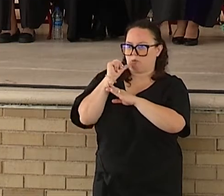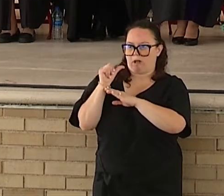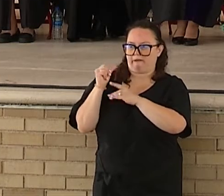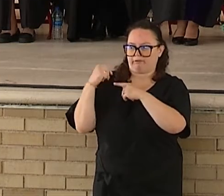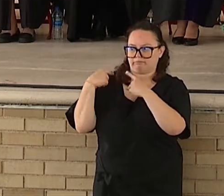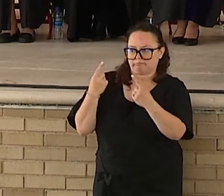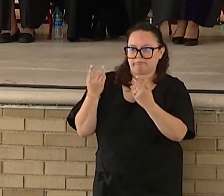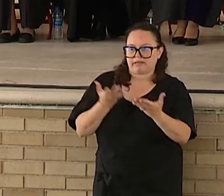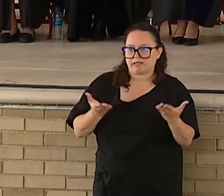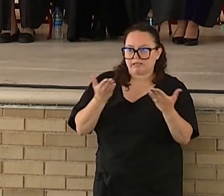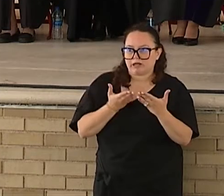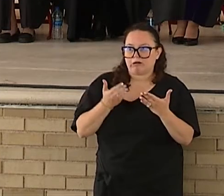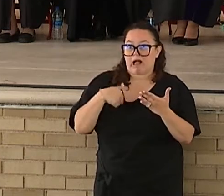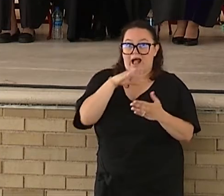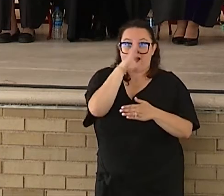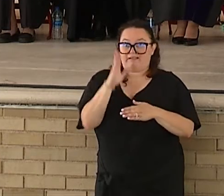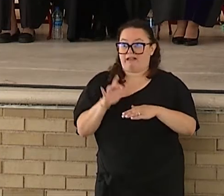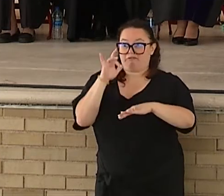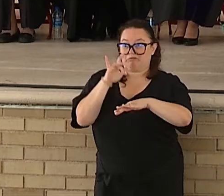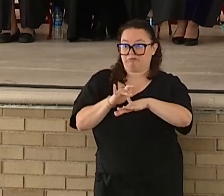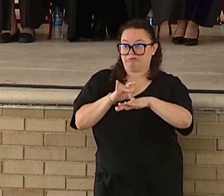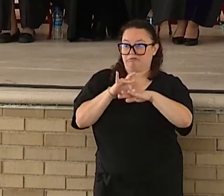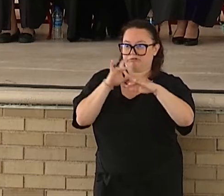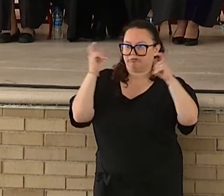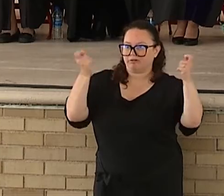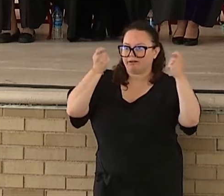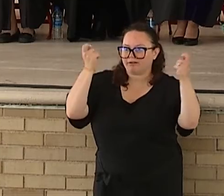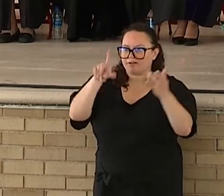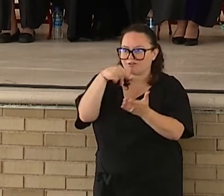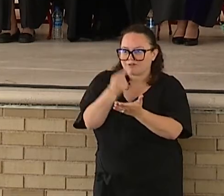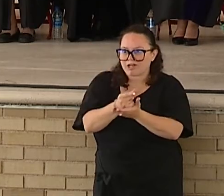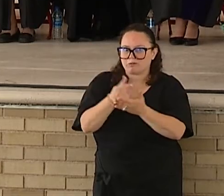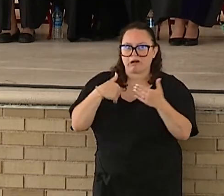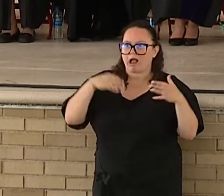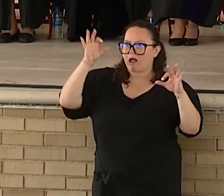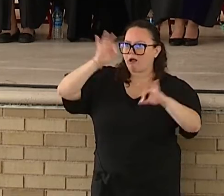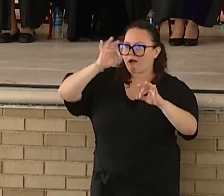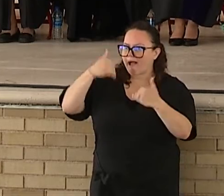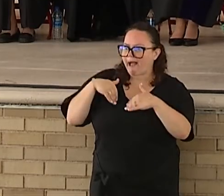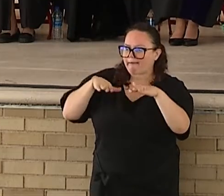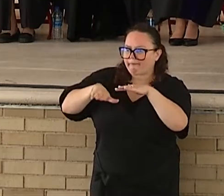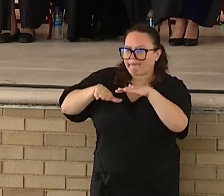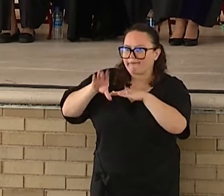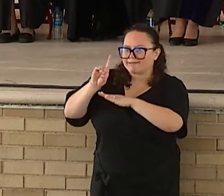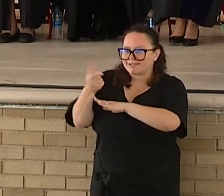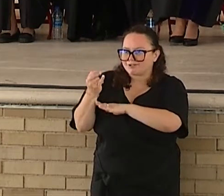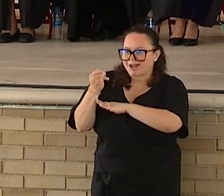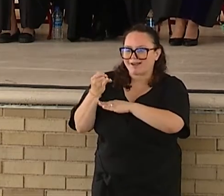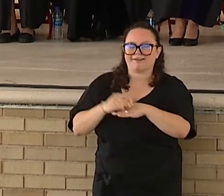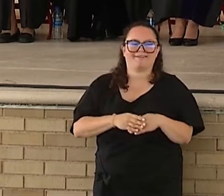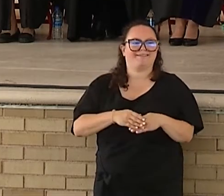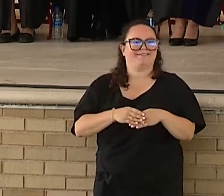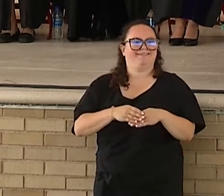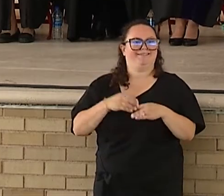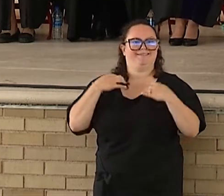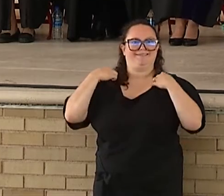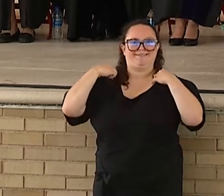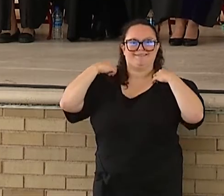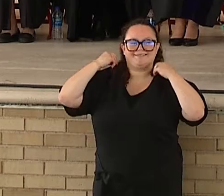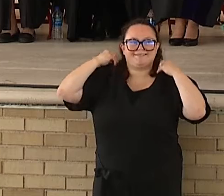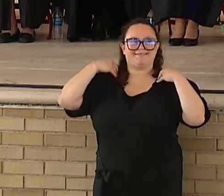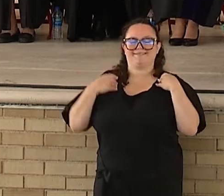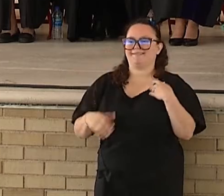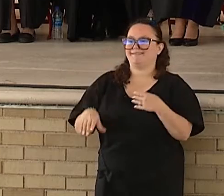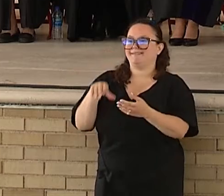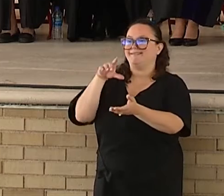commencement before. I didn't know you all brought a DJ and that that it was going to be like this. Dr. Claudia